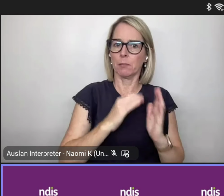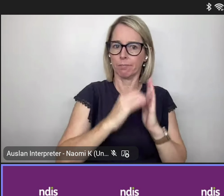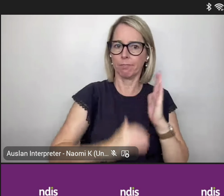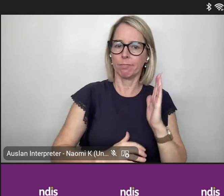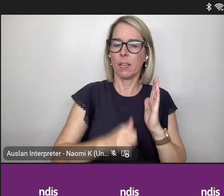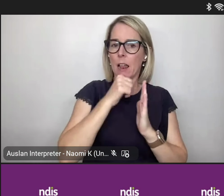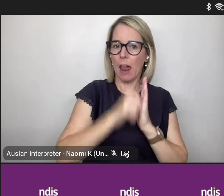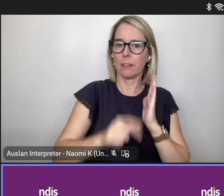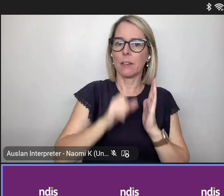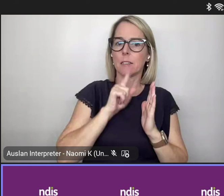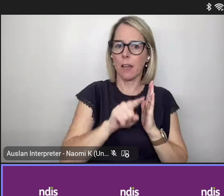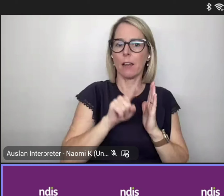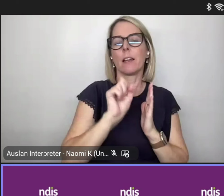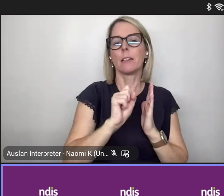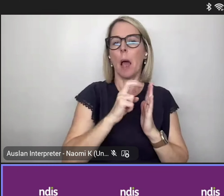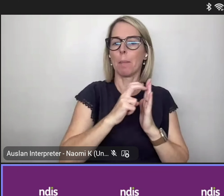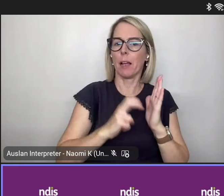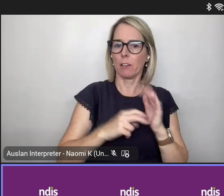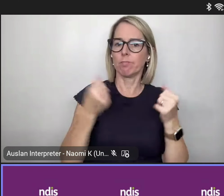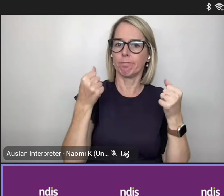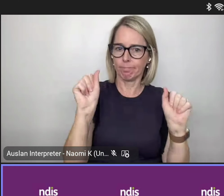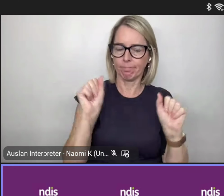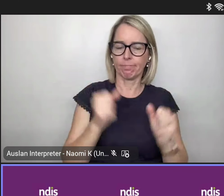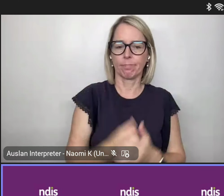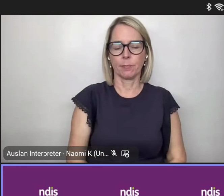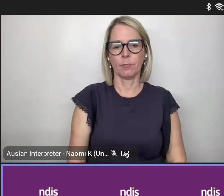application was successful. He's